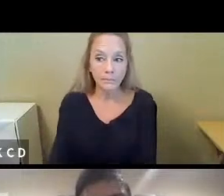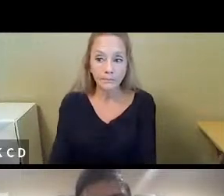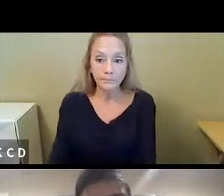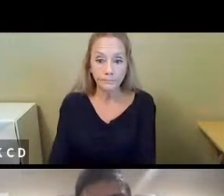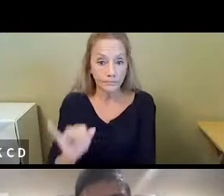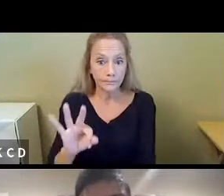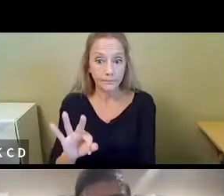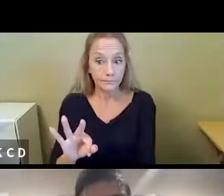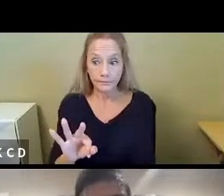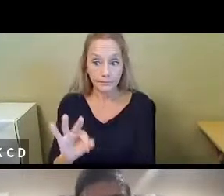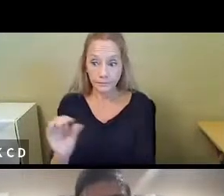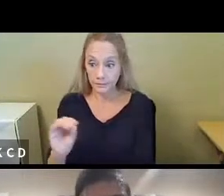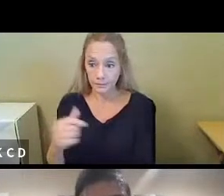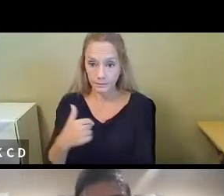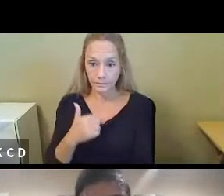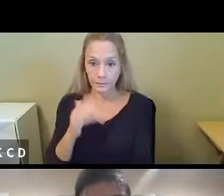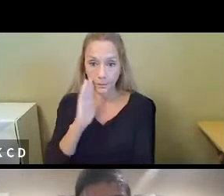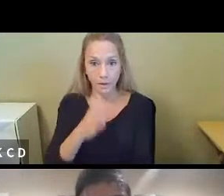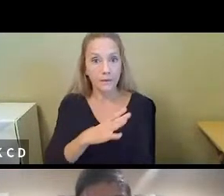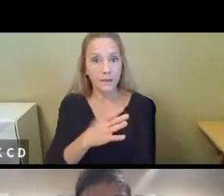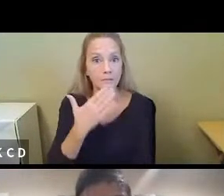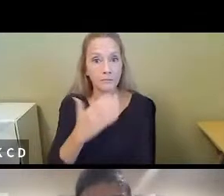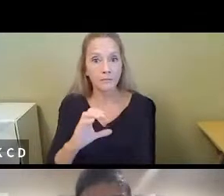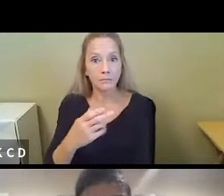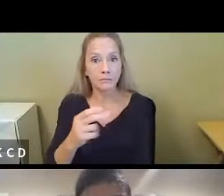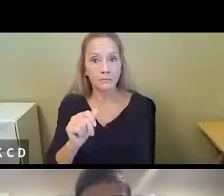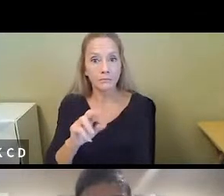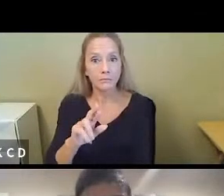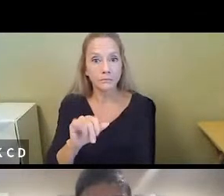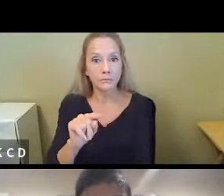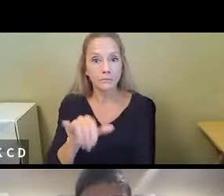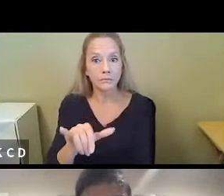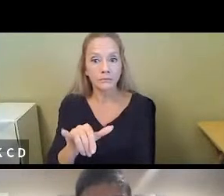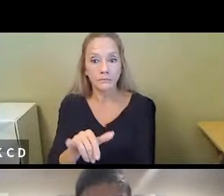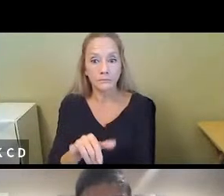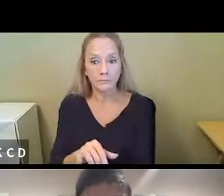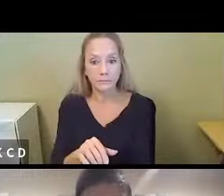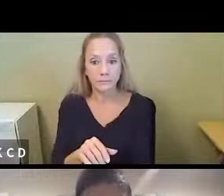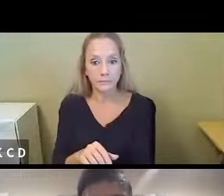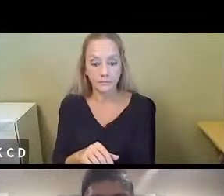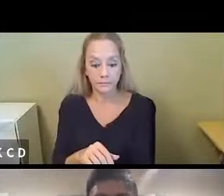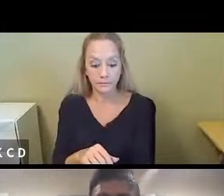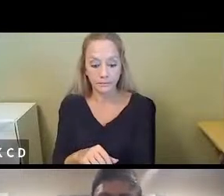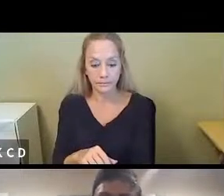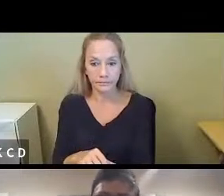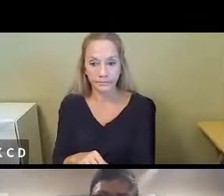If not, I'll do it. Okay, thanks, Charity. All right.